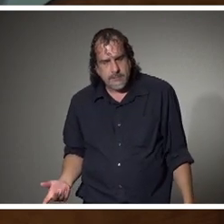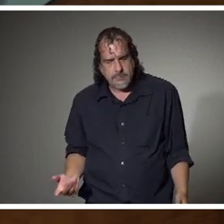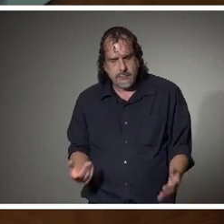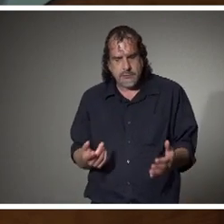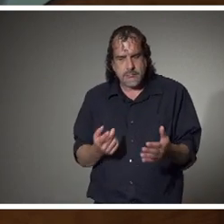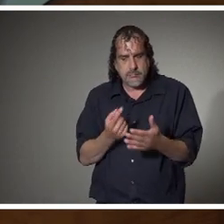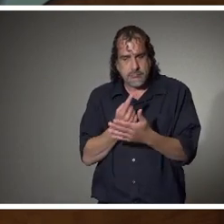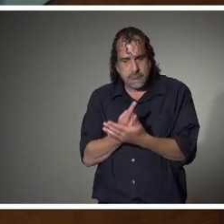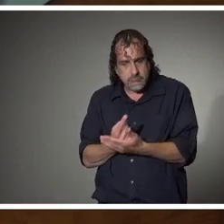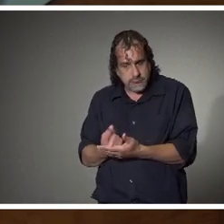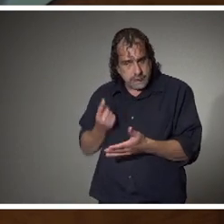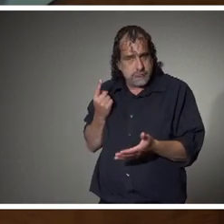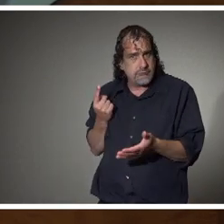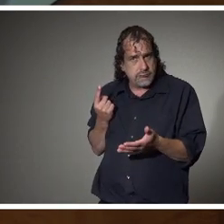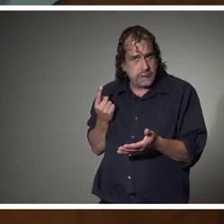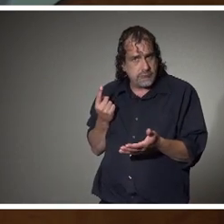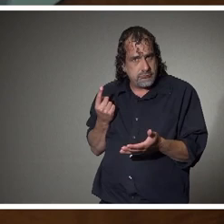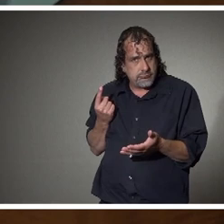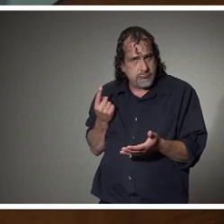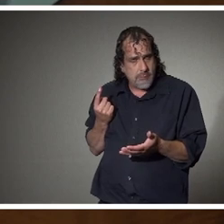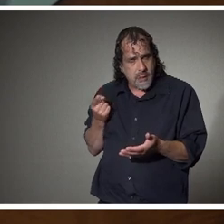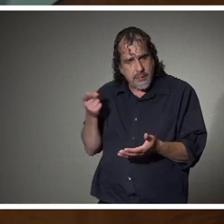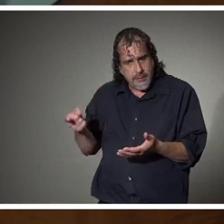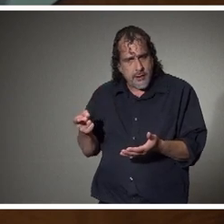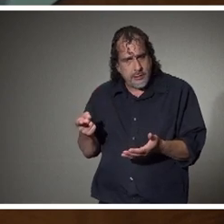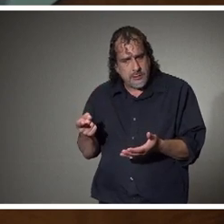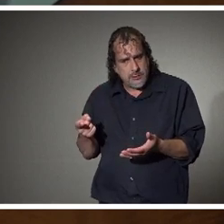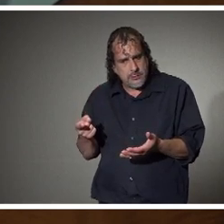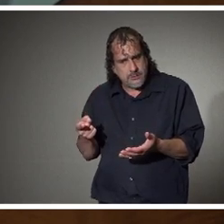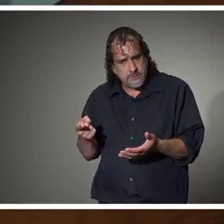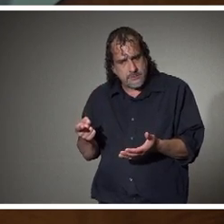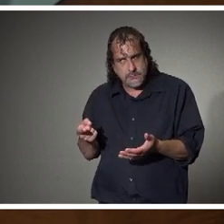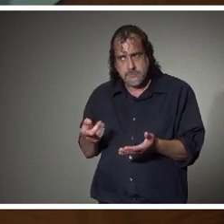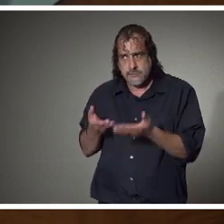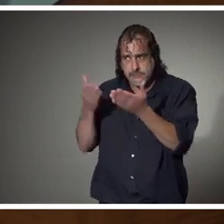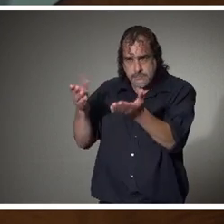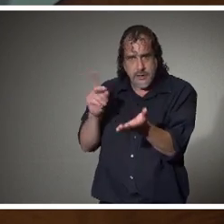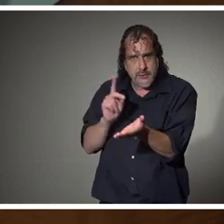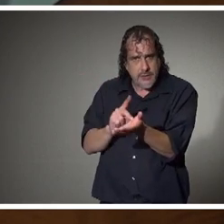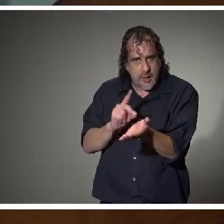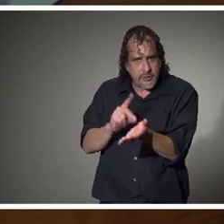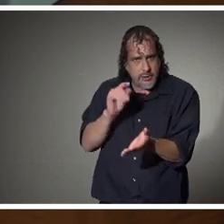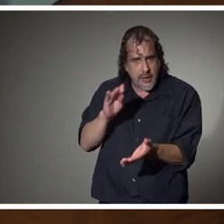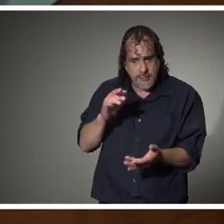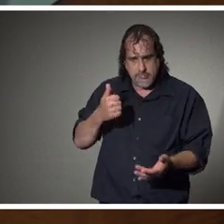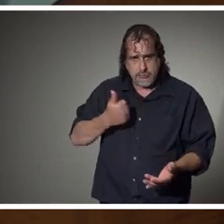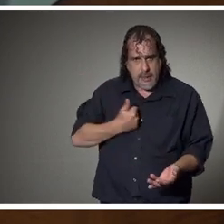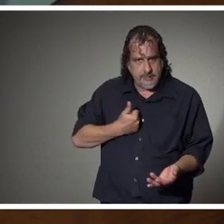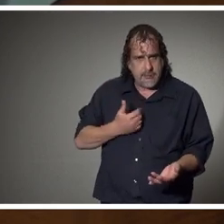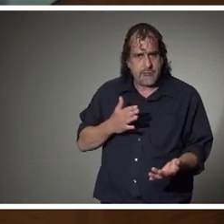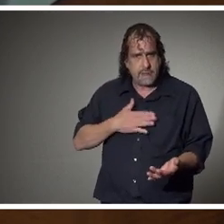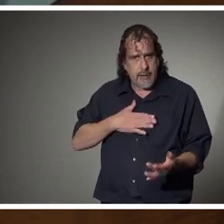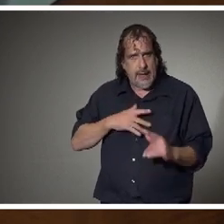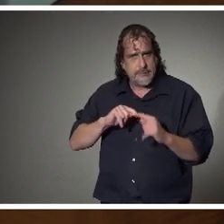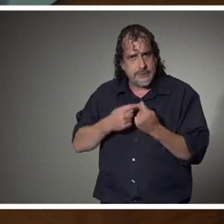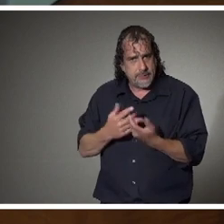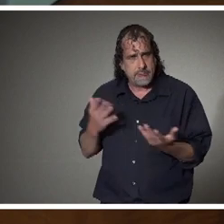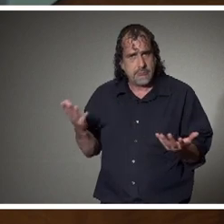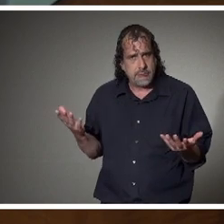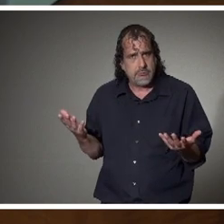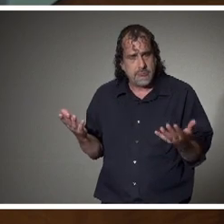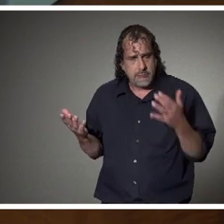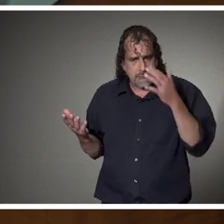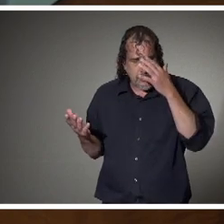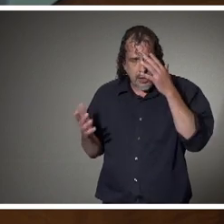ago, they provided Dr. Dobbs and his team, myself and our team, what they